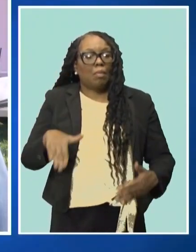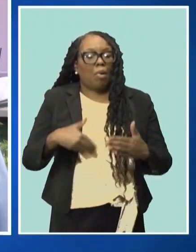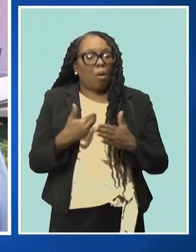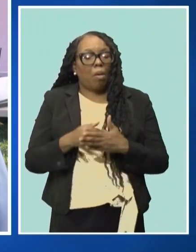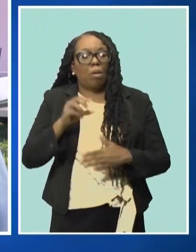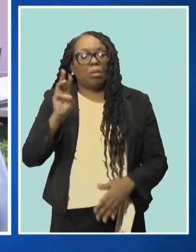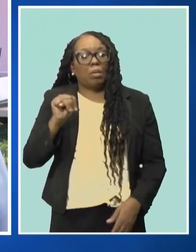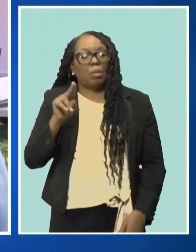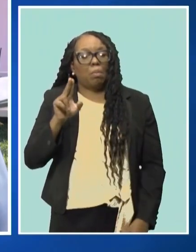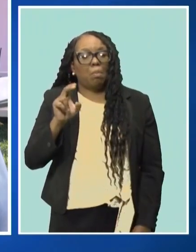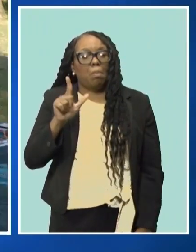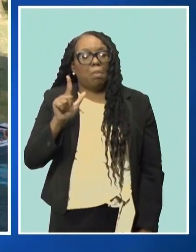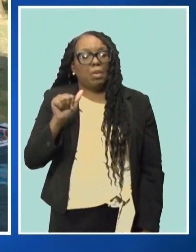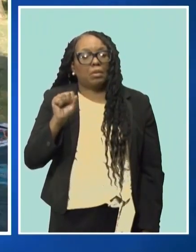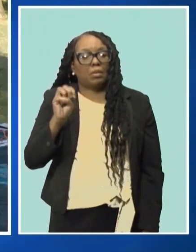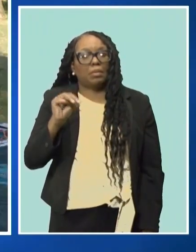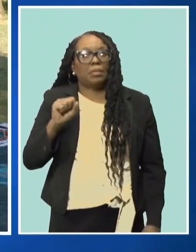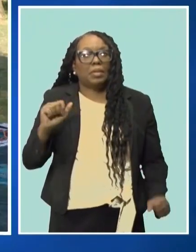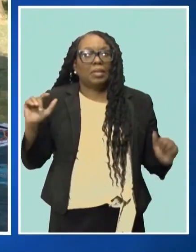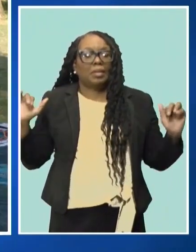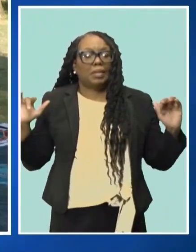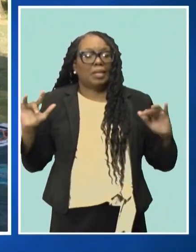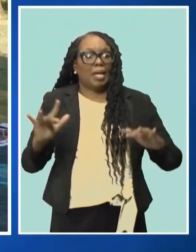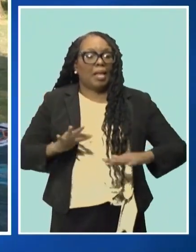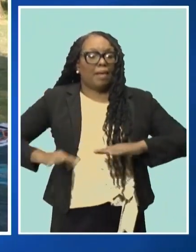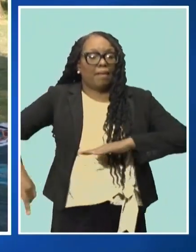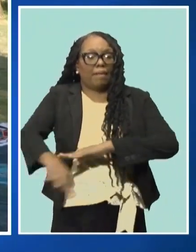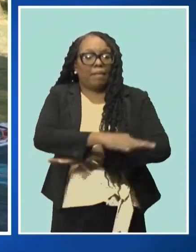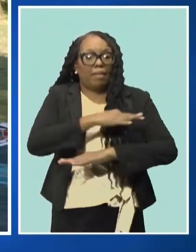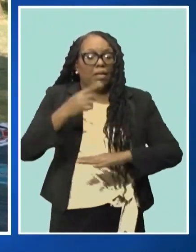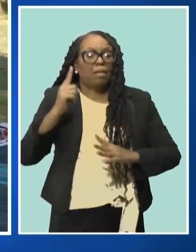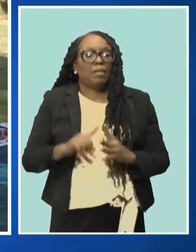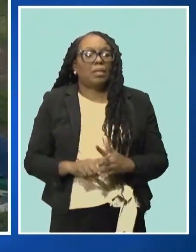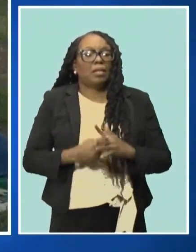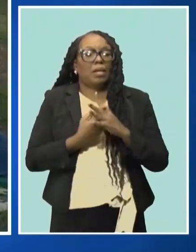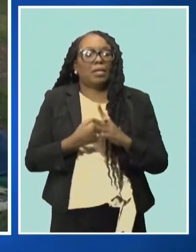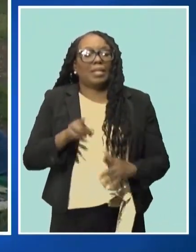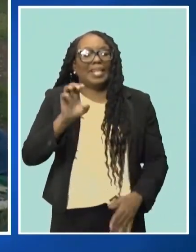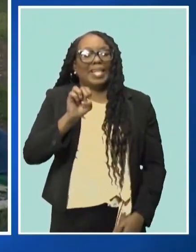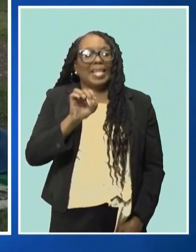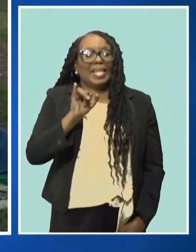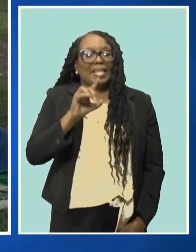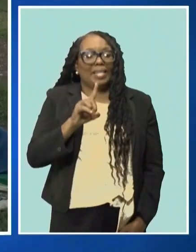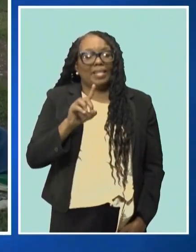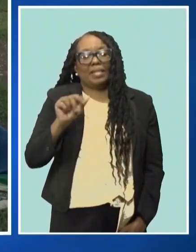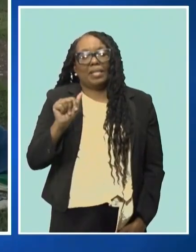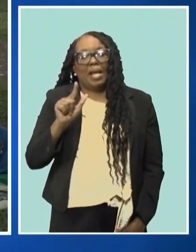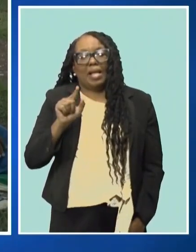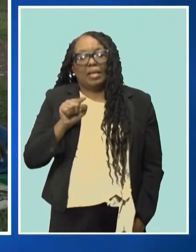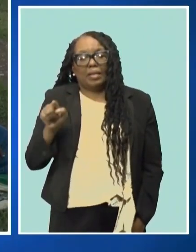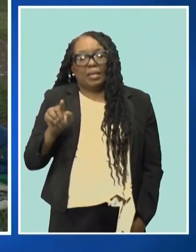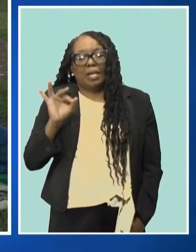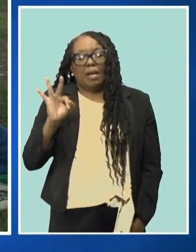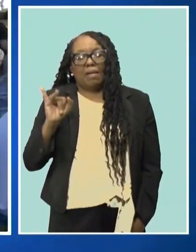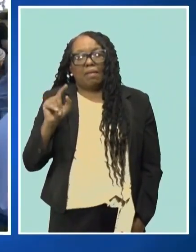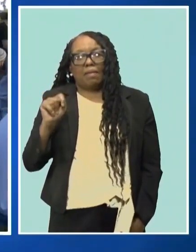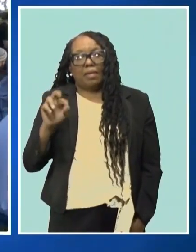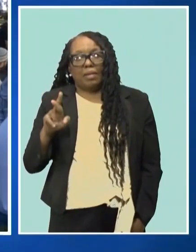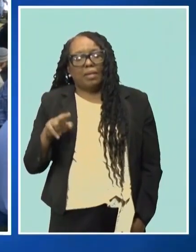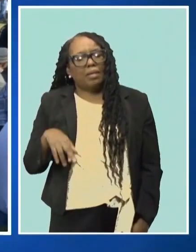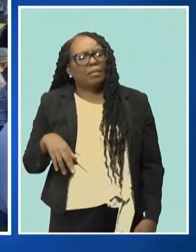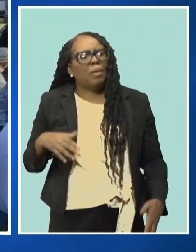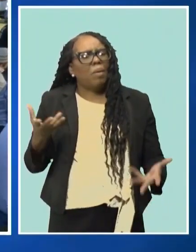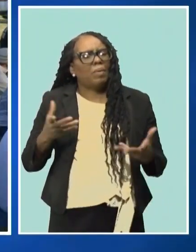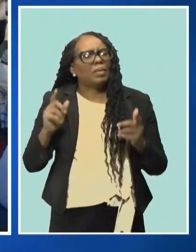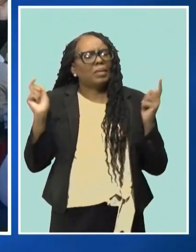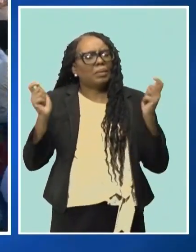in a field near the mosque in Lowlands, Christchurch to mark the start of Eid al-Fitr. Eid is typically a time of celebration as it